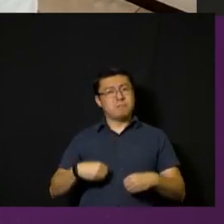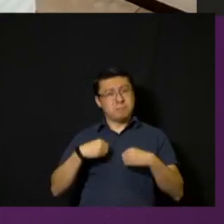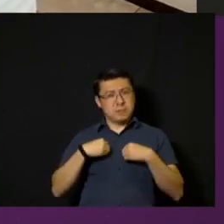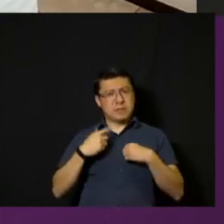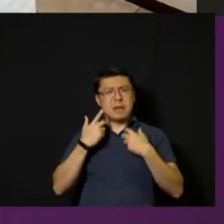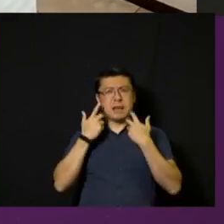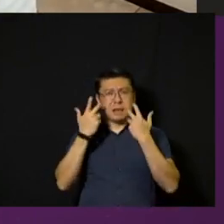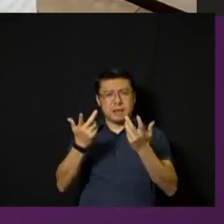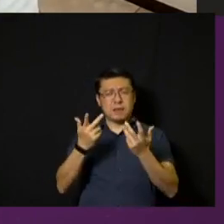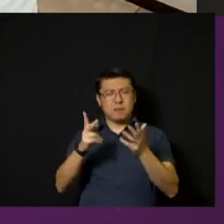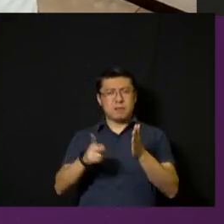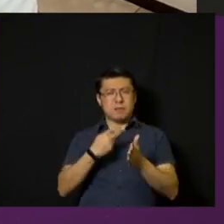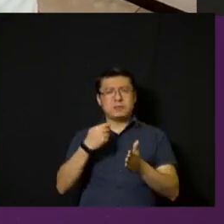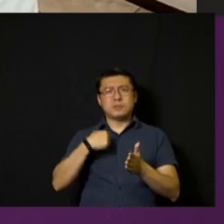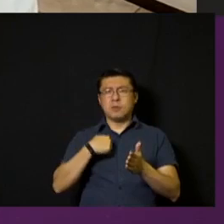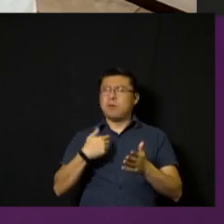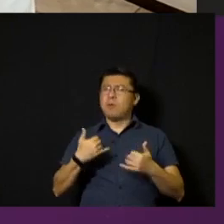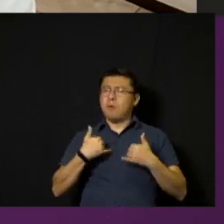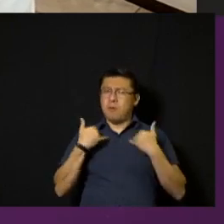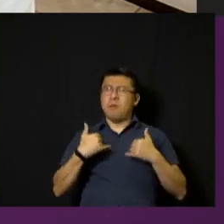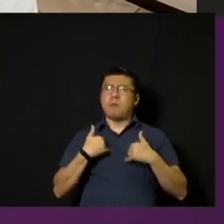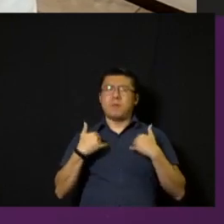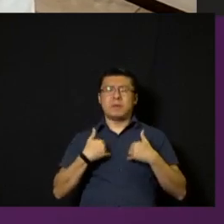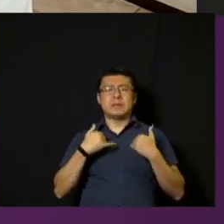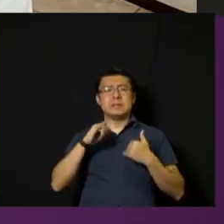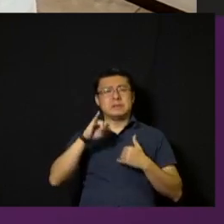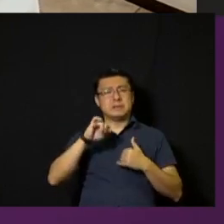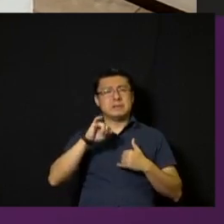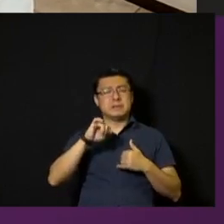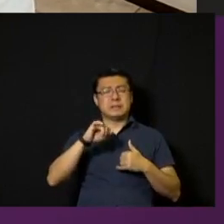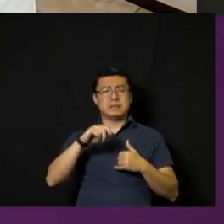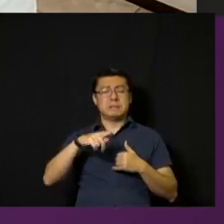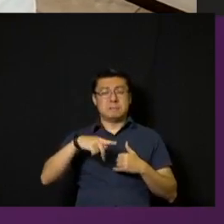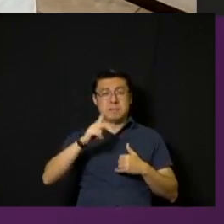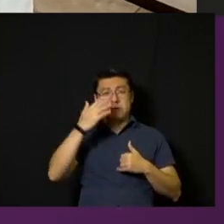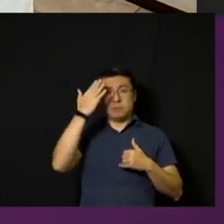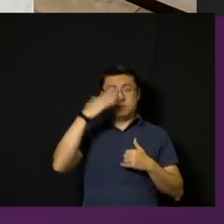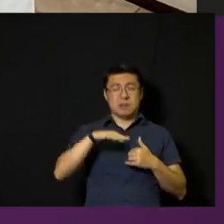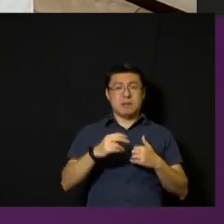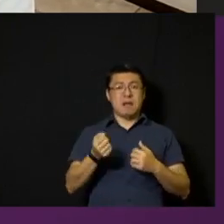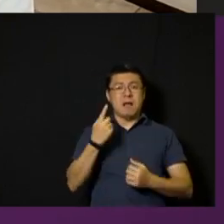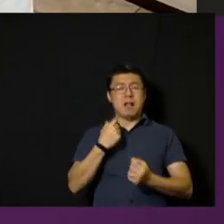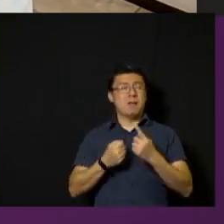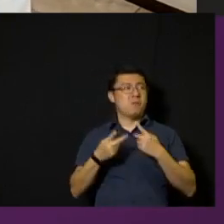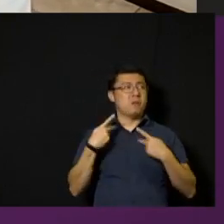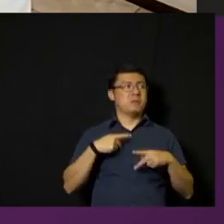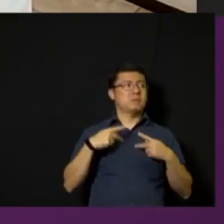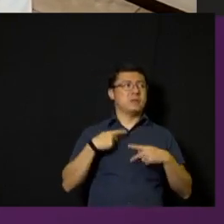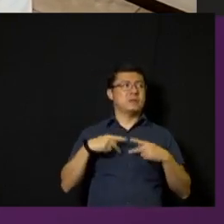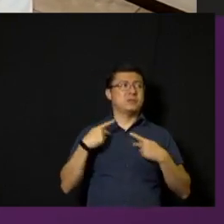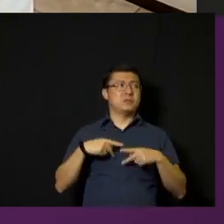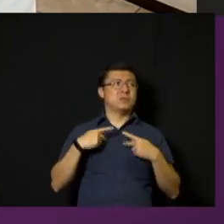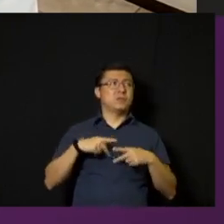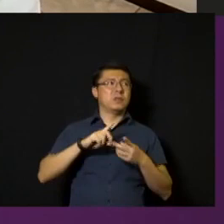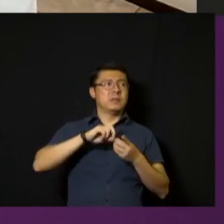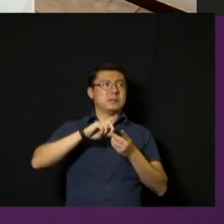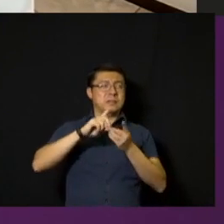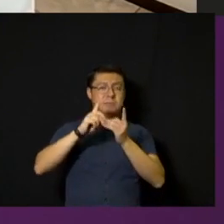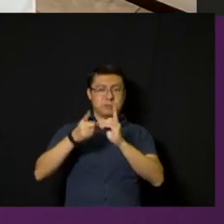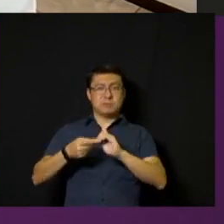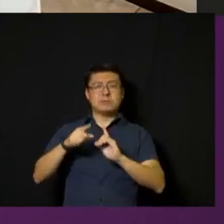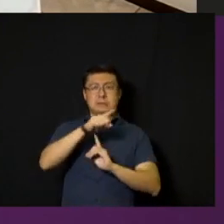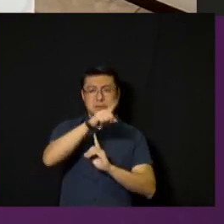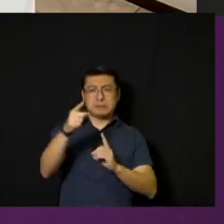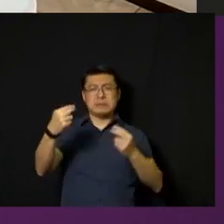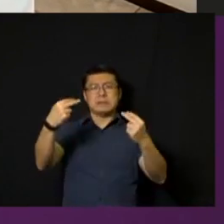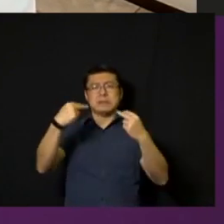brought me back the will to live. Yes, I'm very young, but those people who went through depression, I'm sure they understand me.